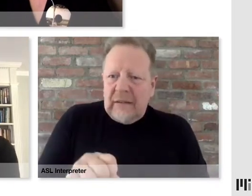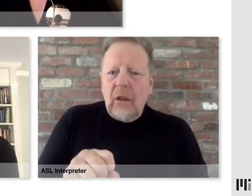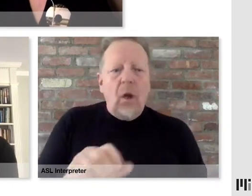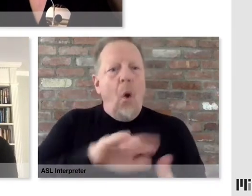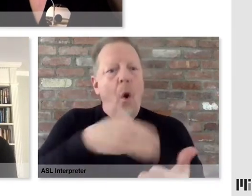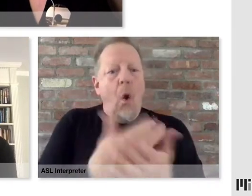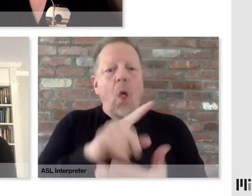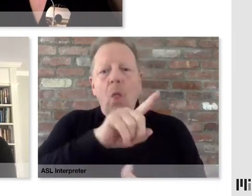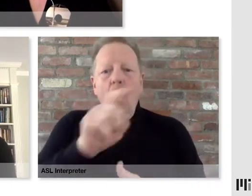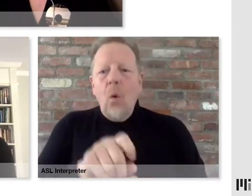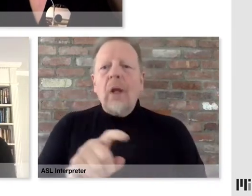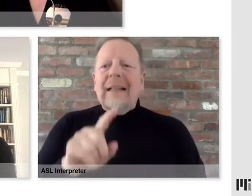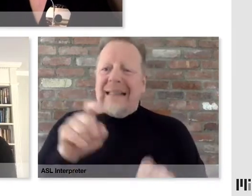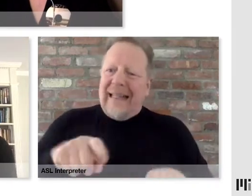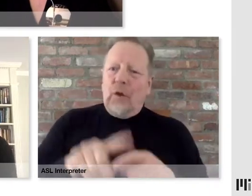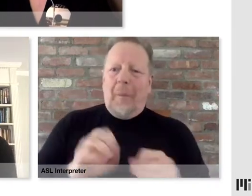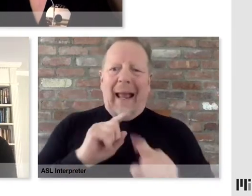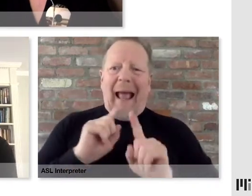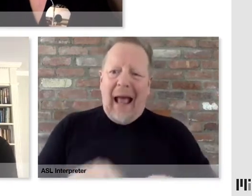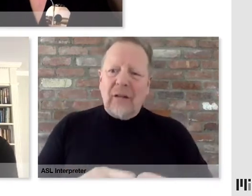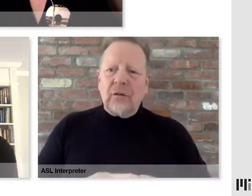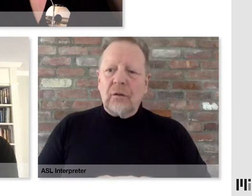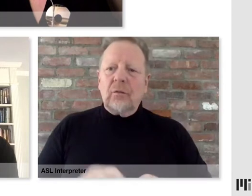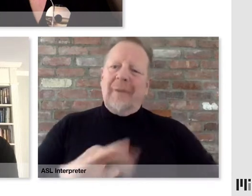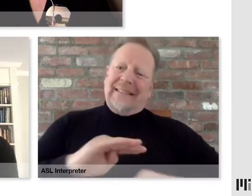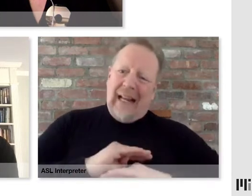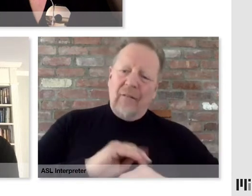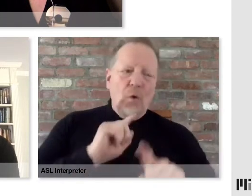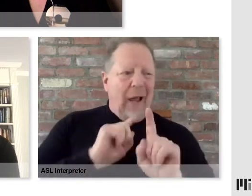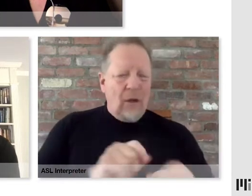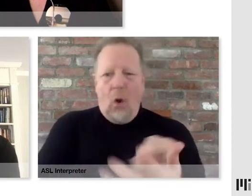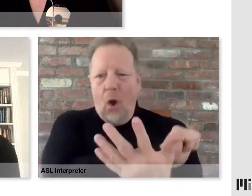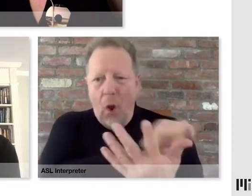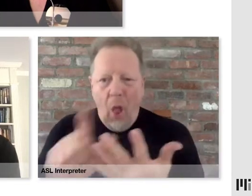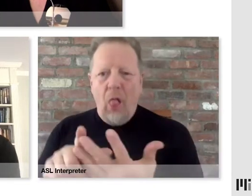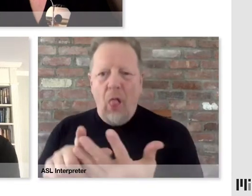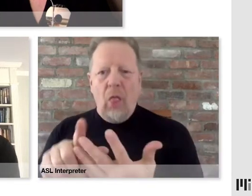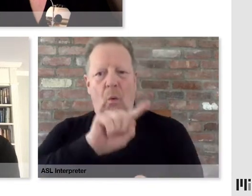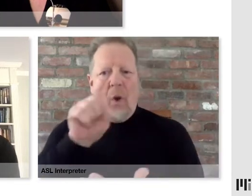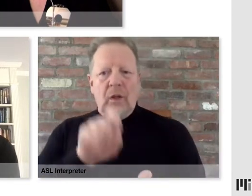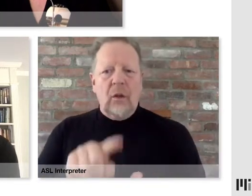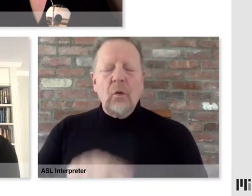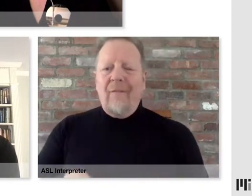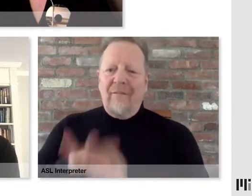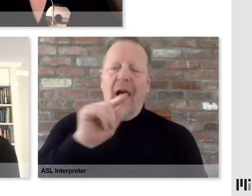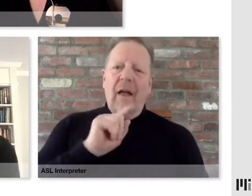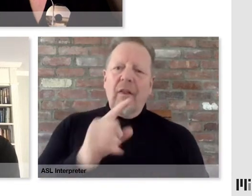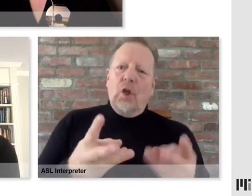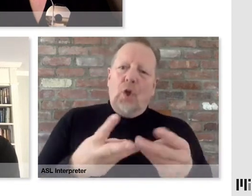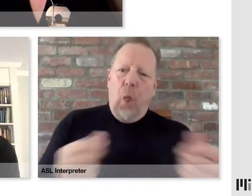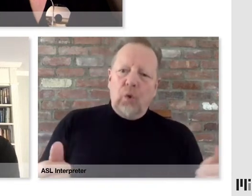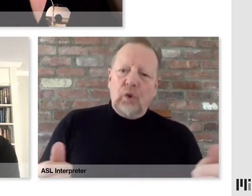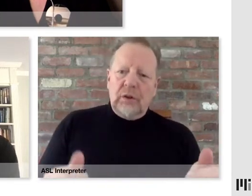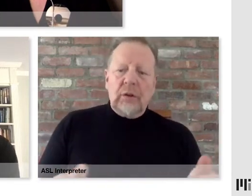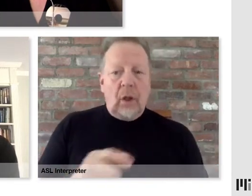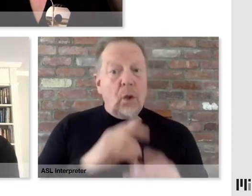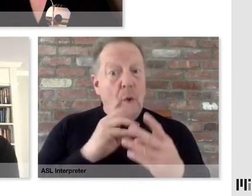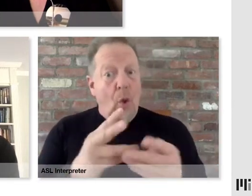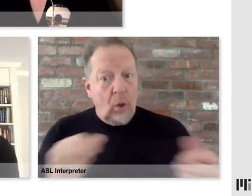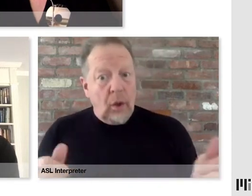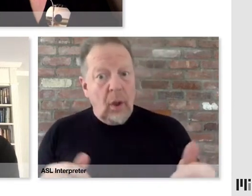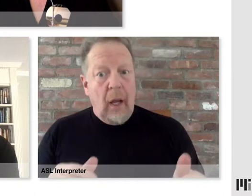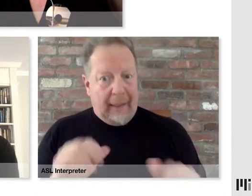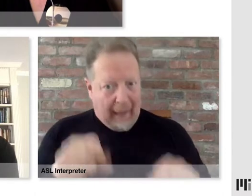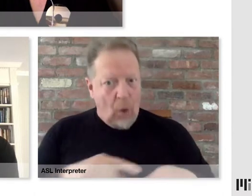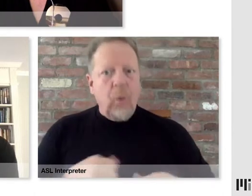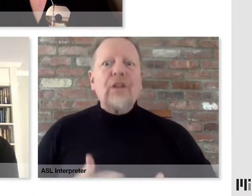mm-hmm. need to be answered to find, you know, the solution. Solution being, how do we survive this as a